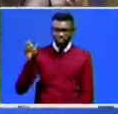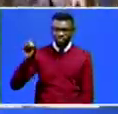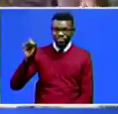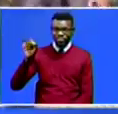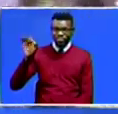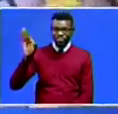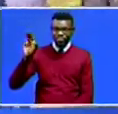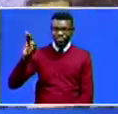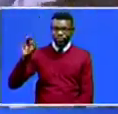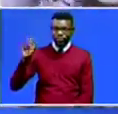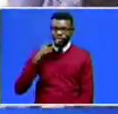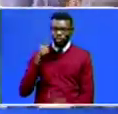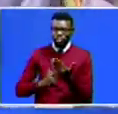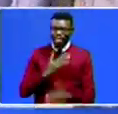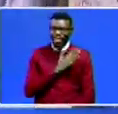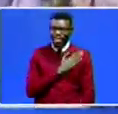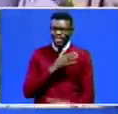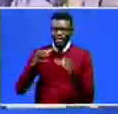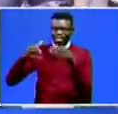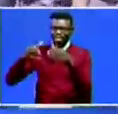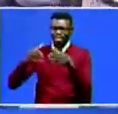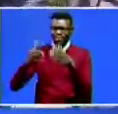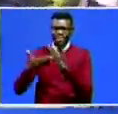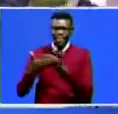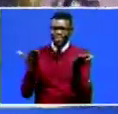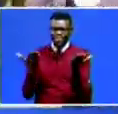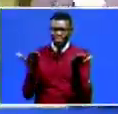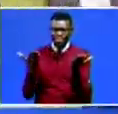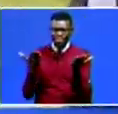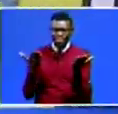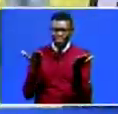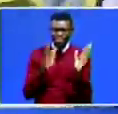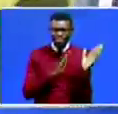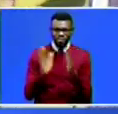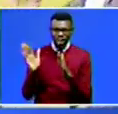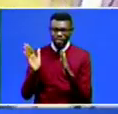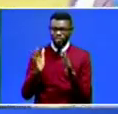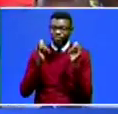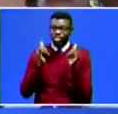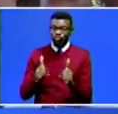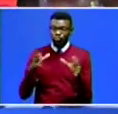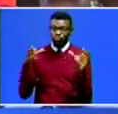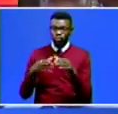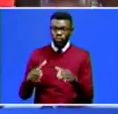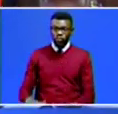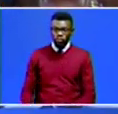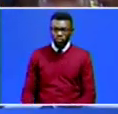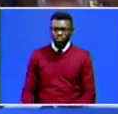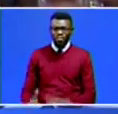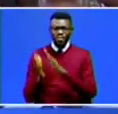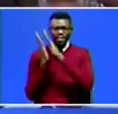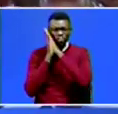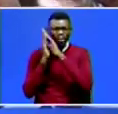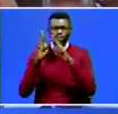akisema uhusiano wao ndani ya NASA hauna maana tena na wanapanga kuanza safari na wandani wapya. Bedroom ya wenyewe ulienda